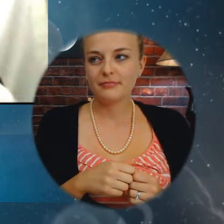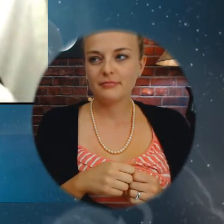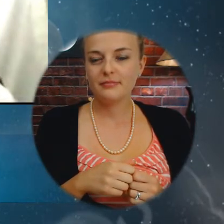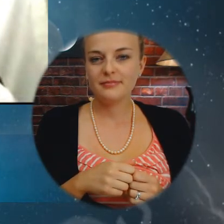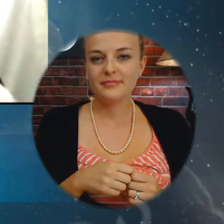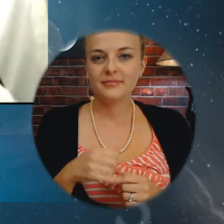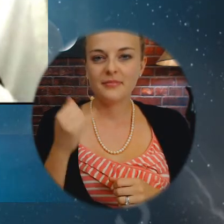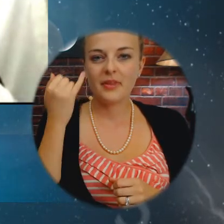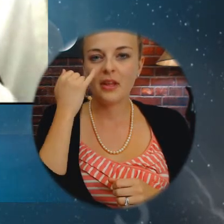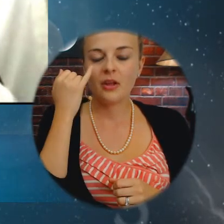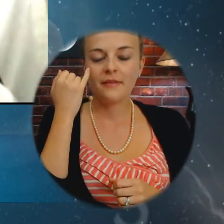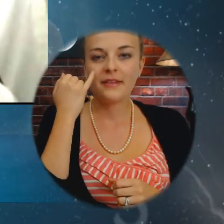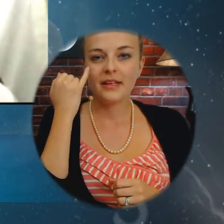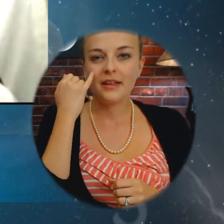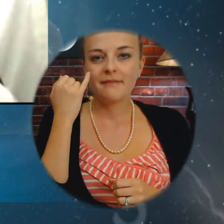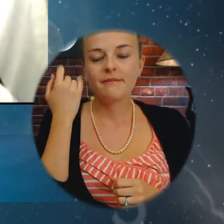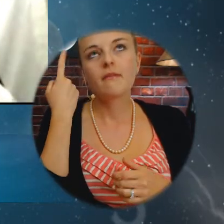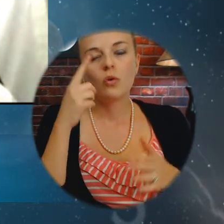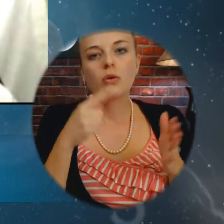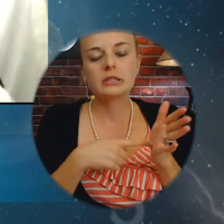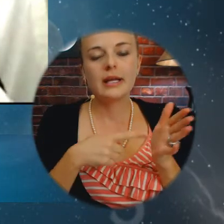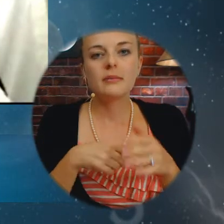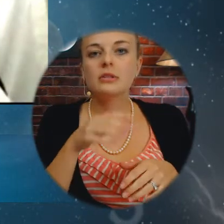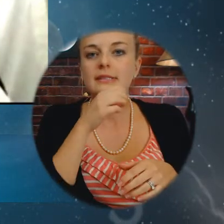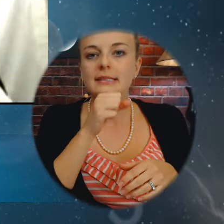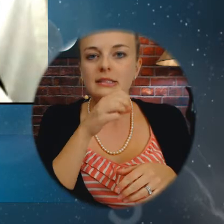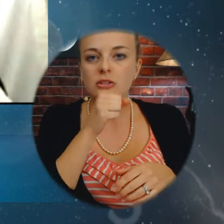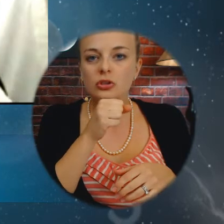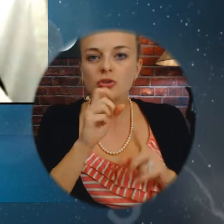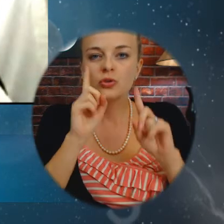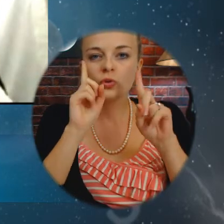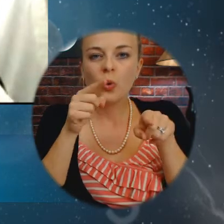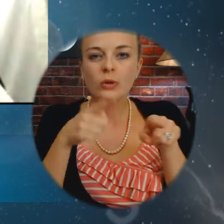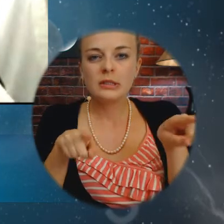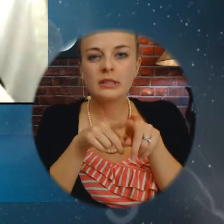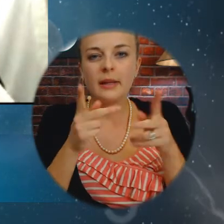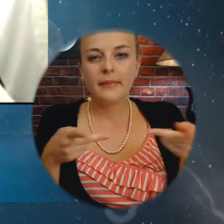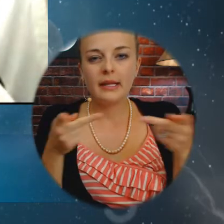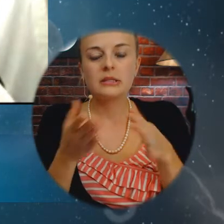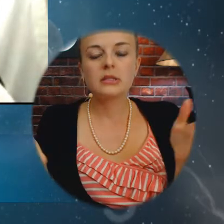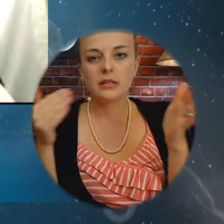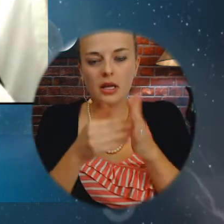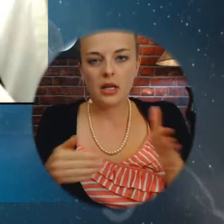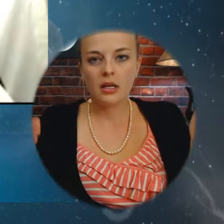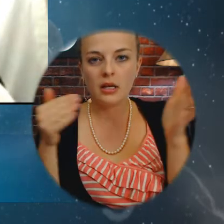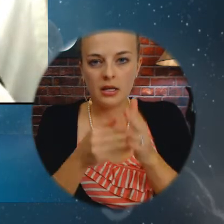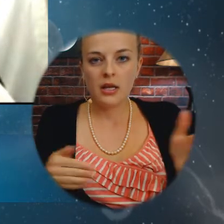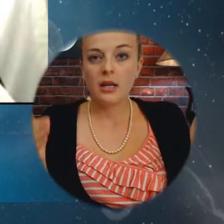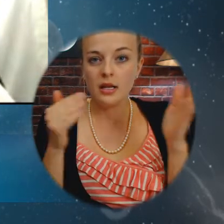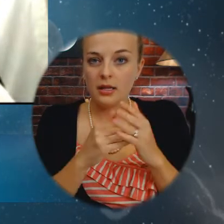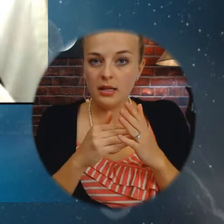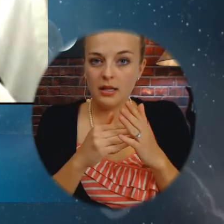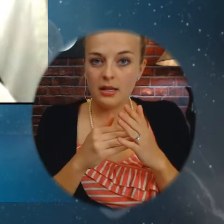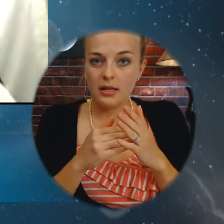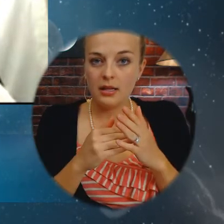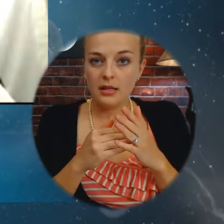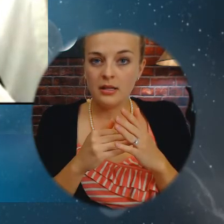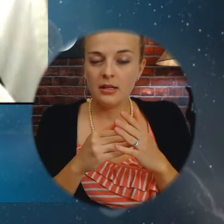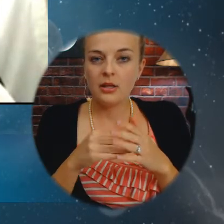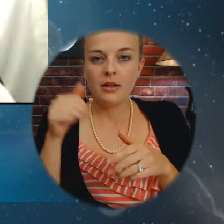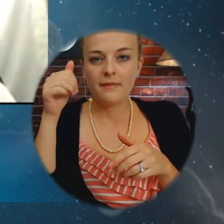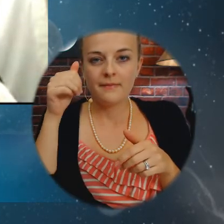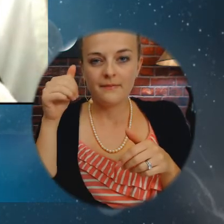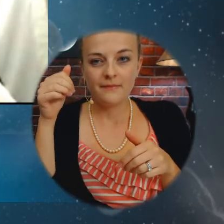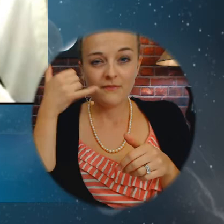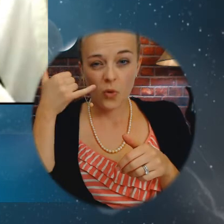alley or whatever. And they can save it in the program. And with the GPS that's built into your telephone, when I go back to that location,